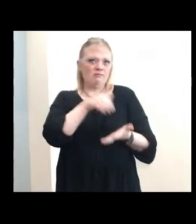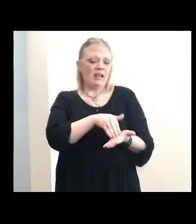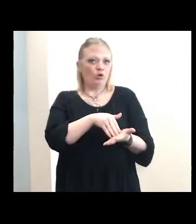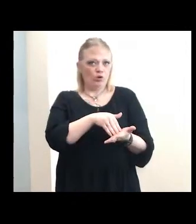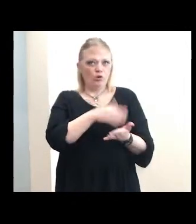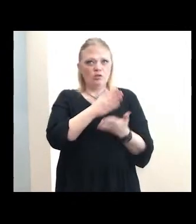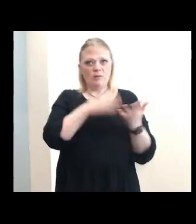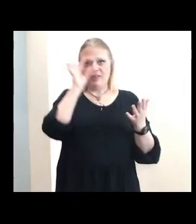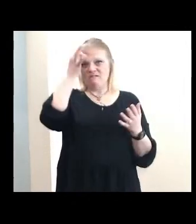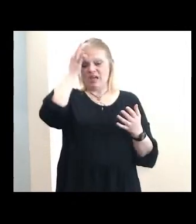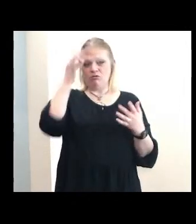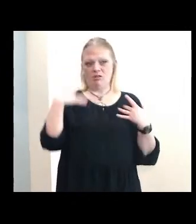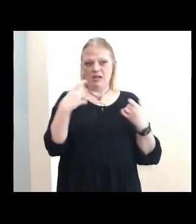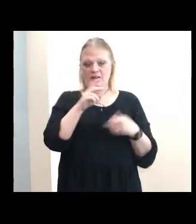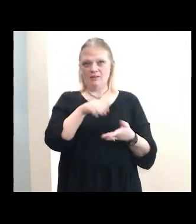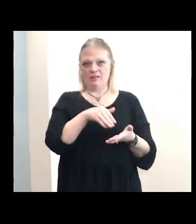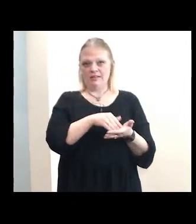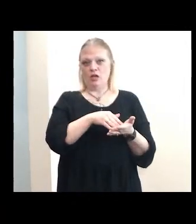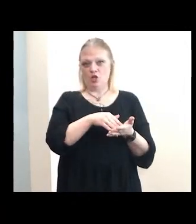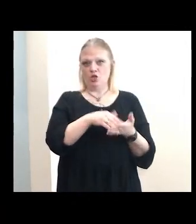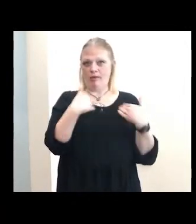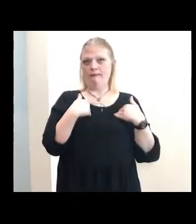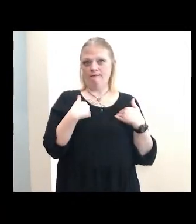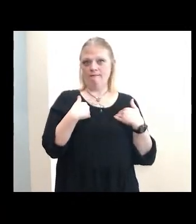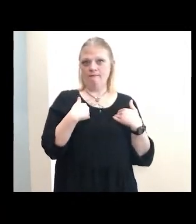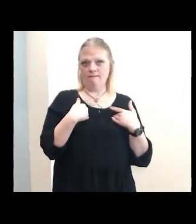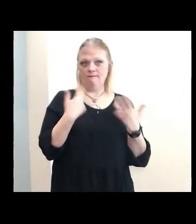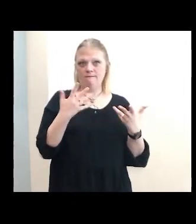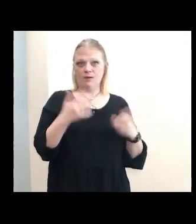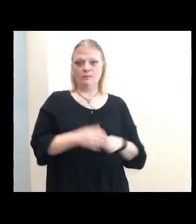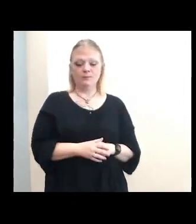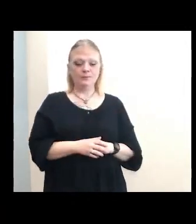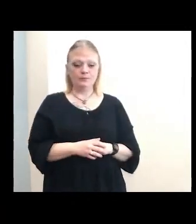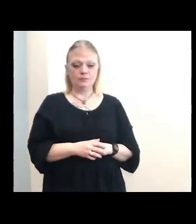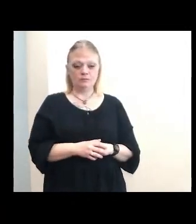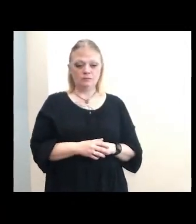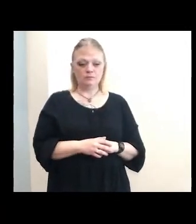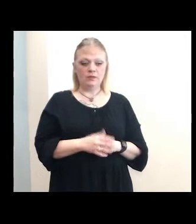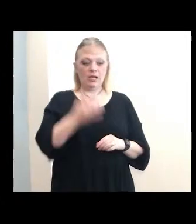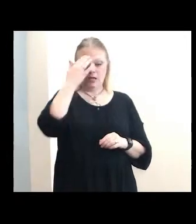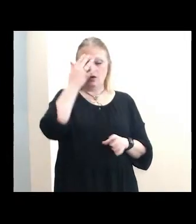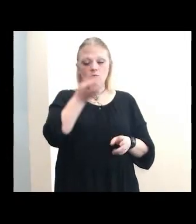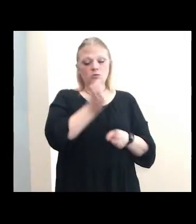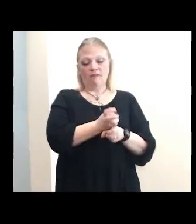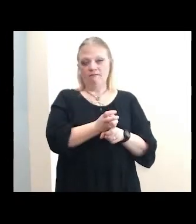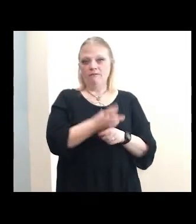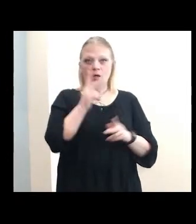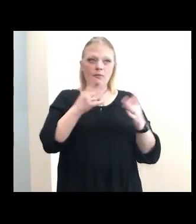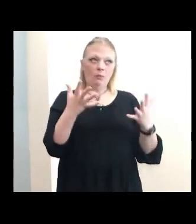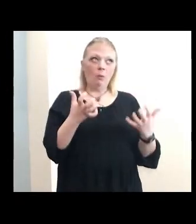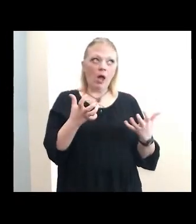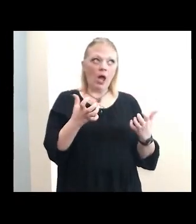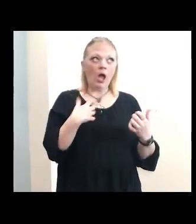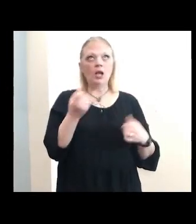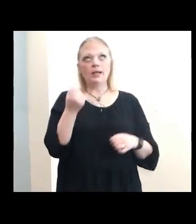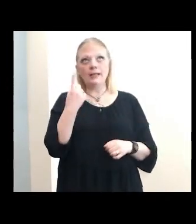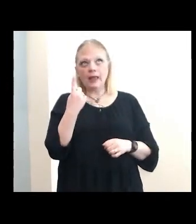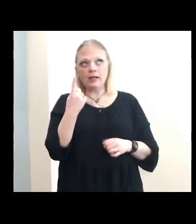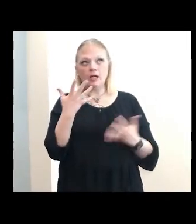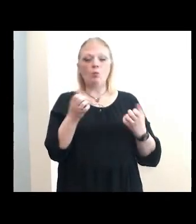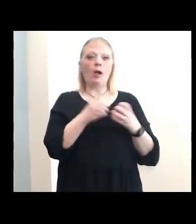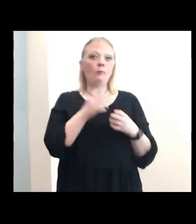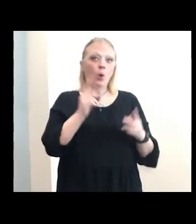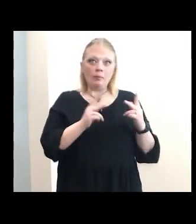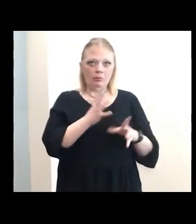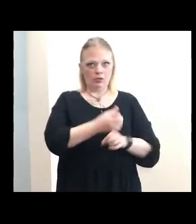Some of the federally qualified health centers are getting them, and receive doses. I know it's tough. People want them. We get it. We want more people